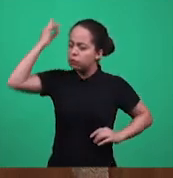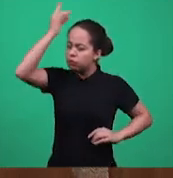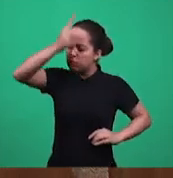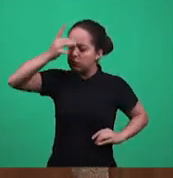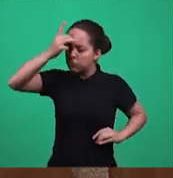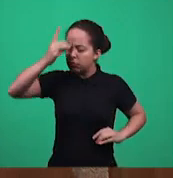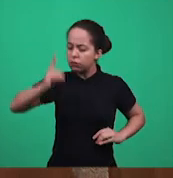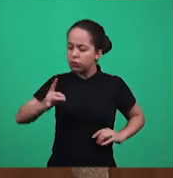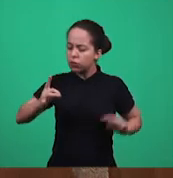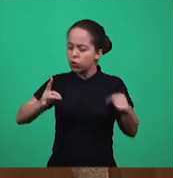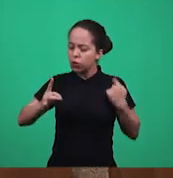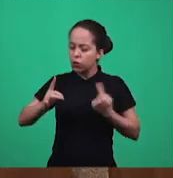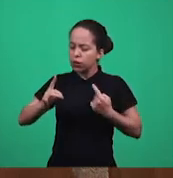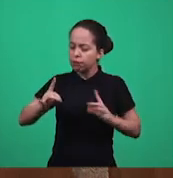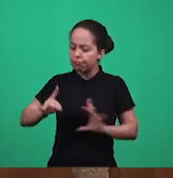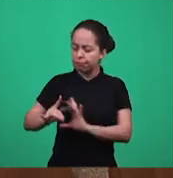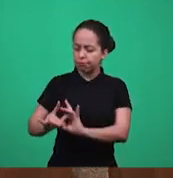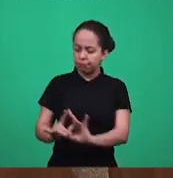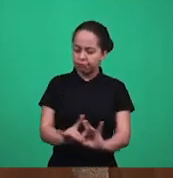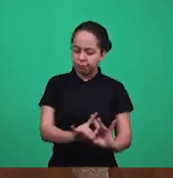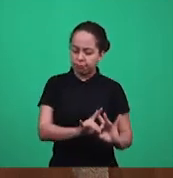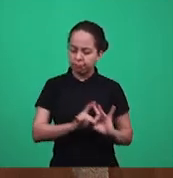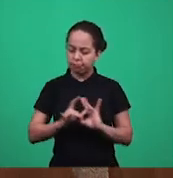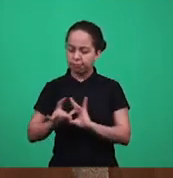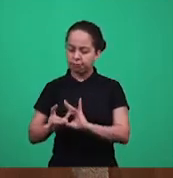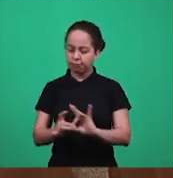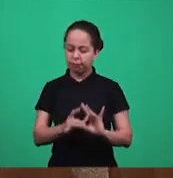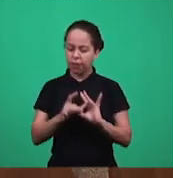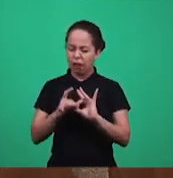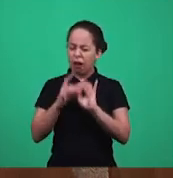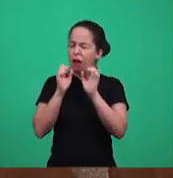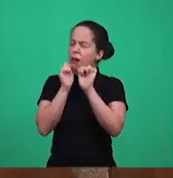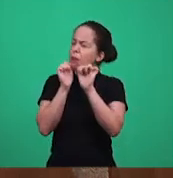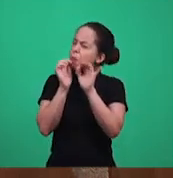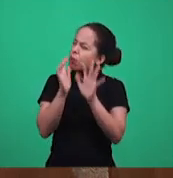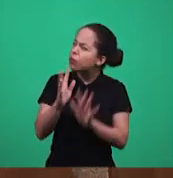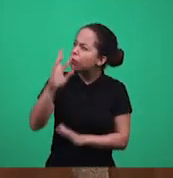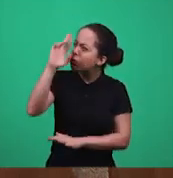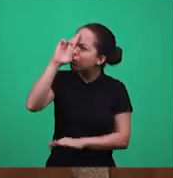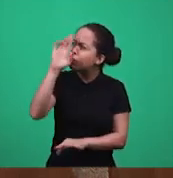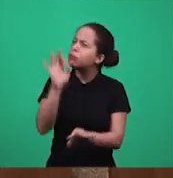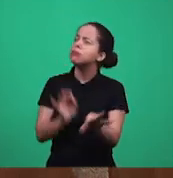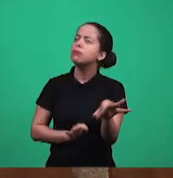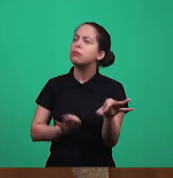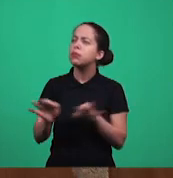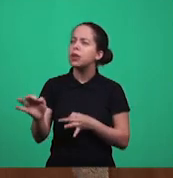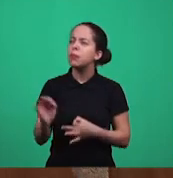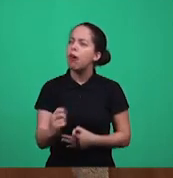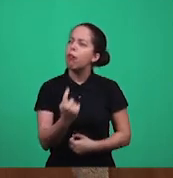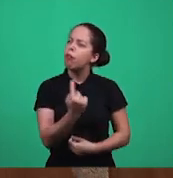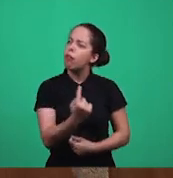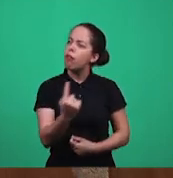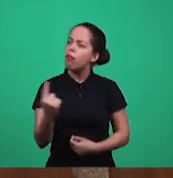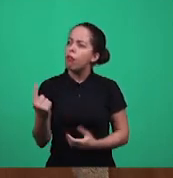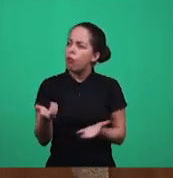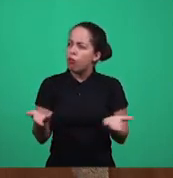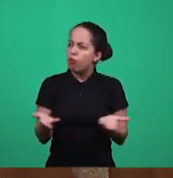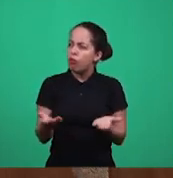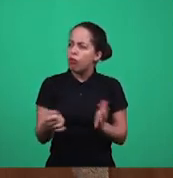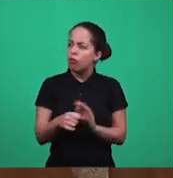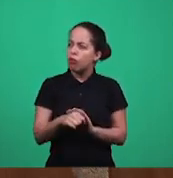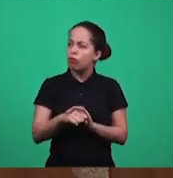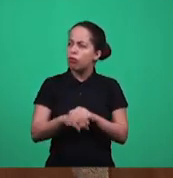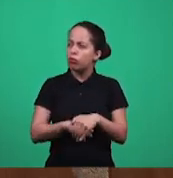intimate fellowship with your Holy Spirit, and grant us the blessing that you have reserved for each and every one of